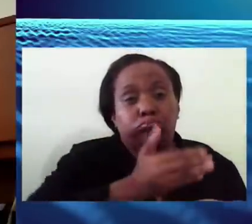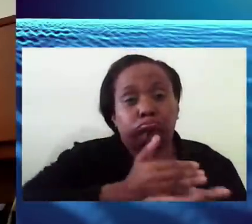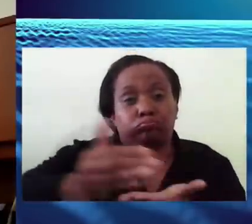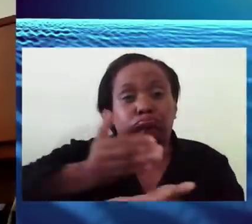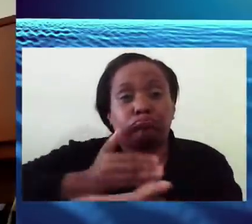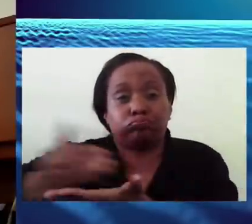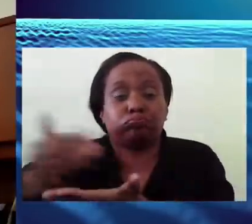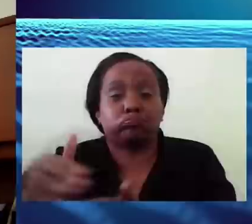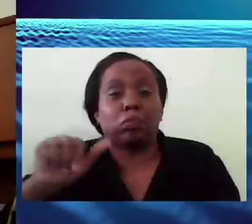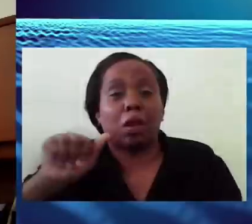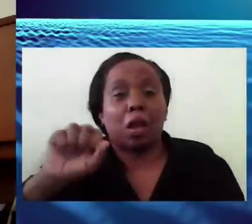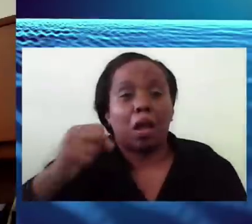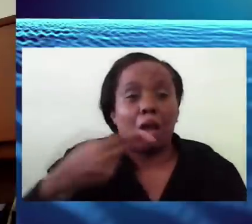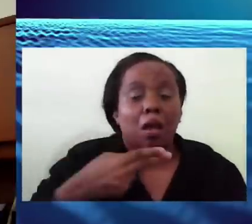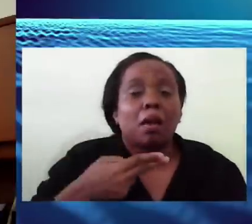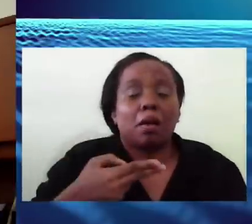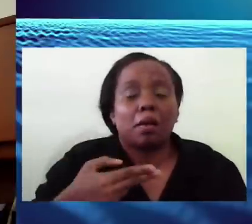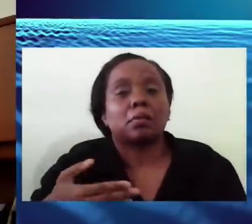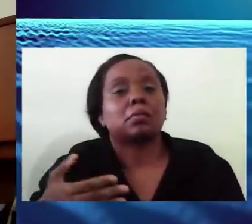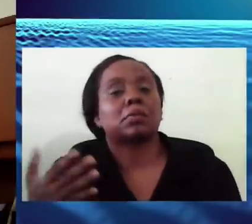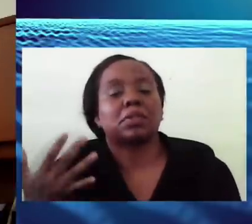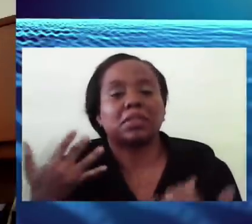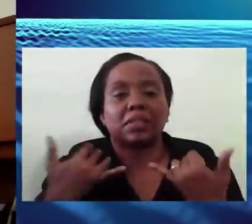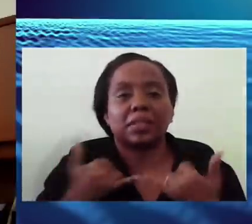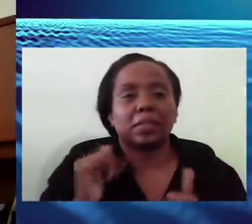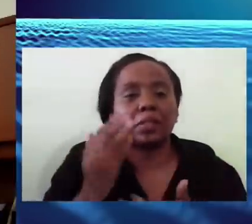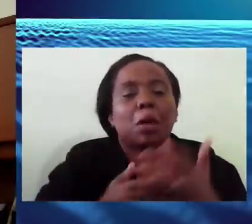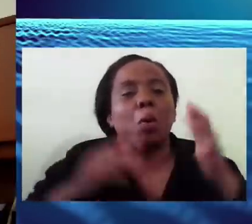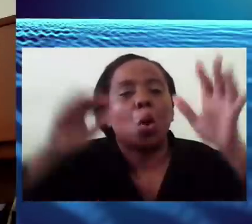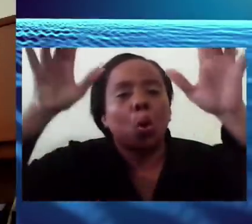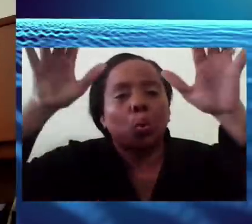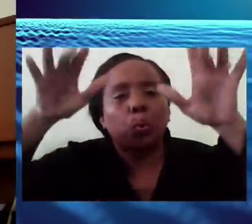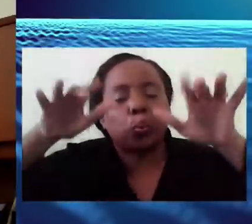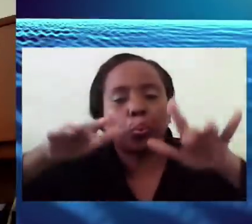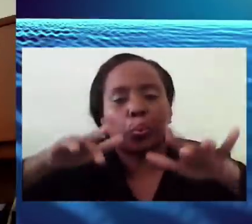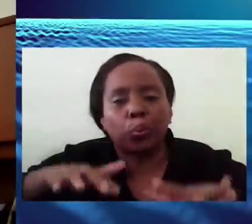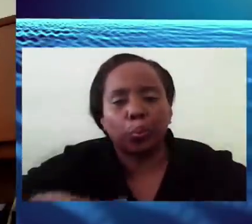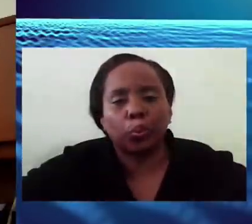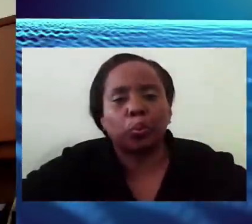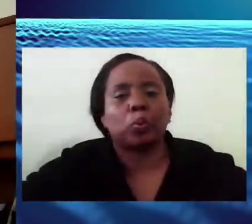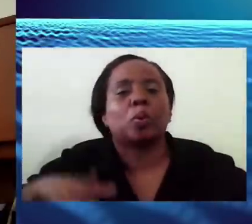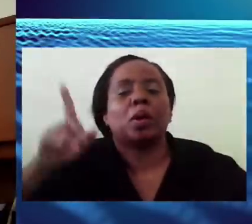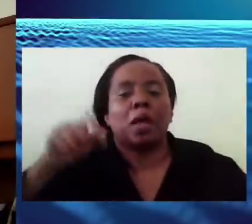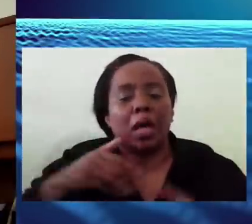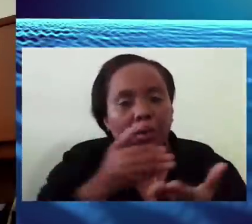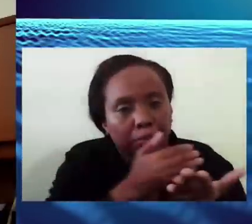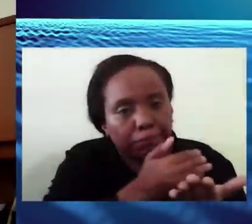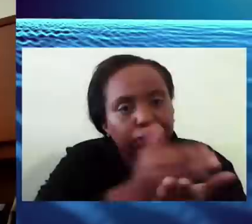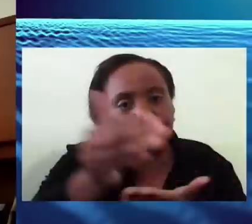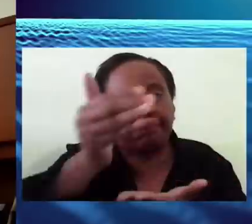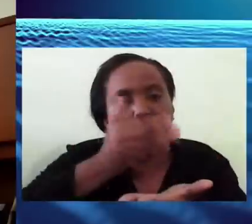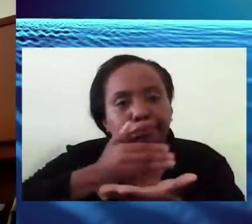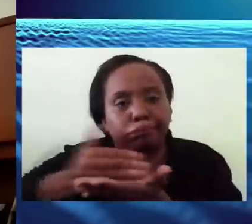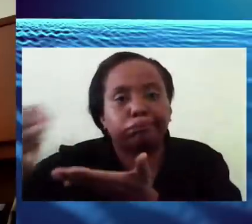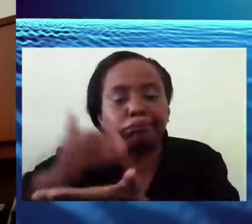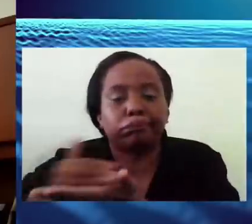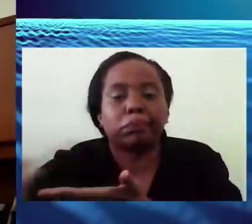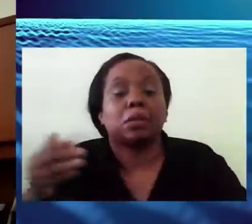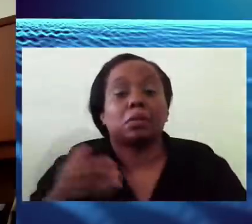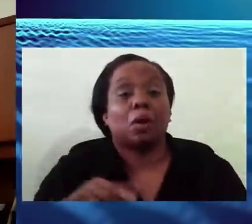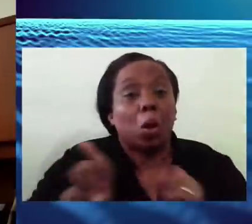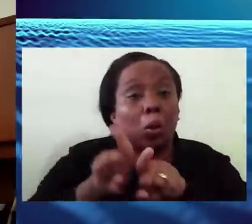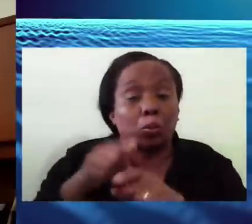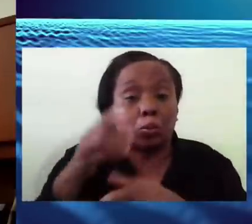residue as a result of drift coming down on the wind, piling up on the runway, that had to be further removed. And then some of the equipment that we were